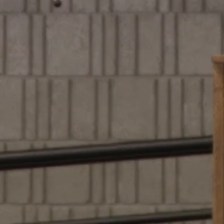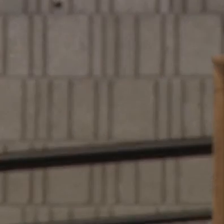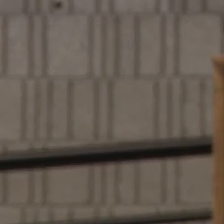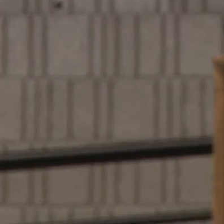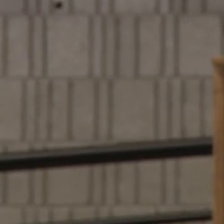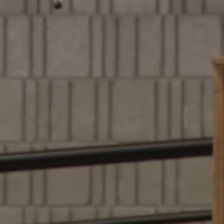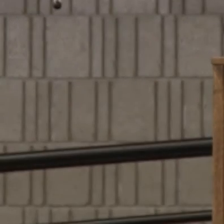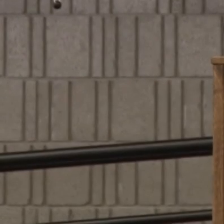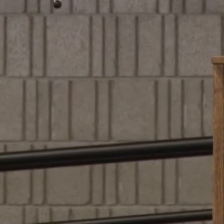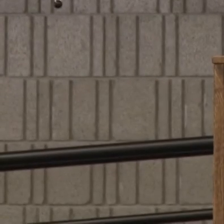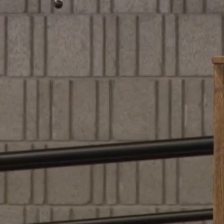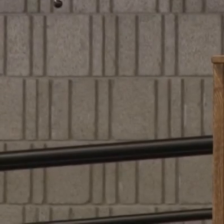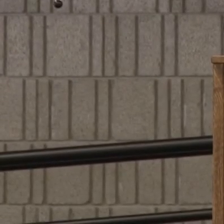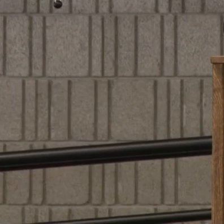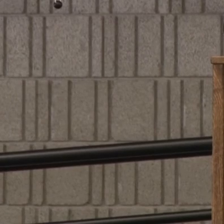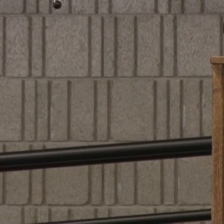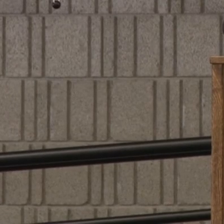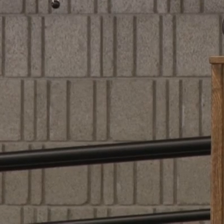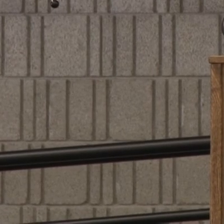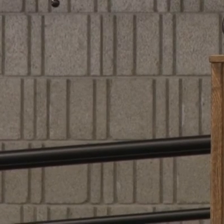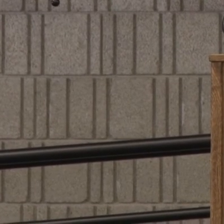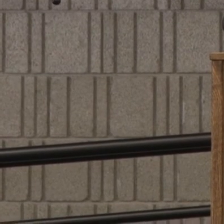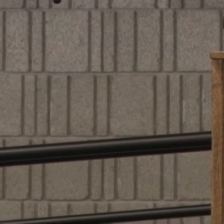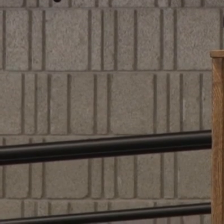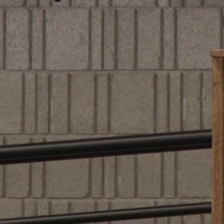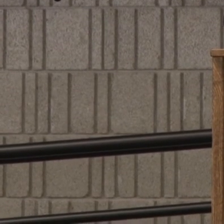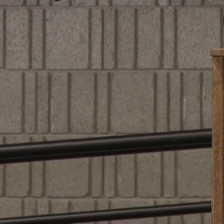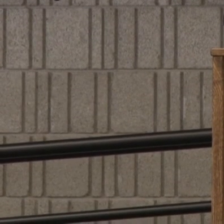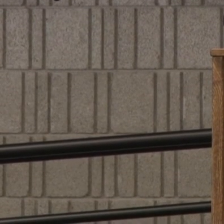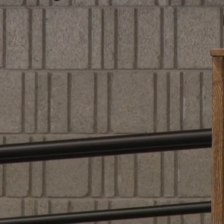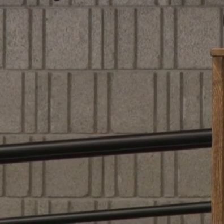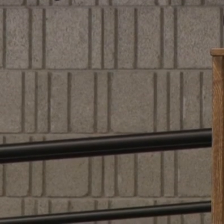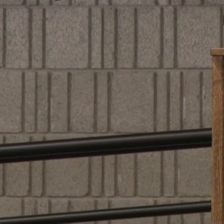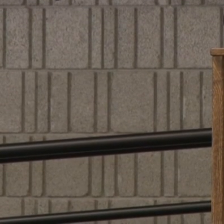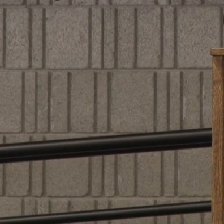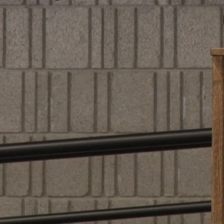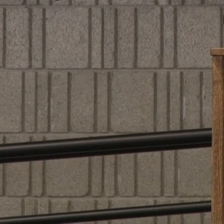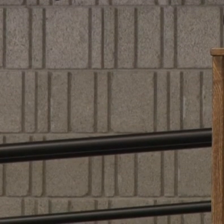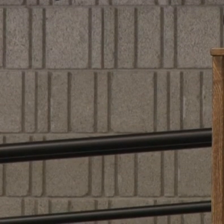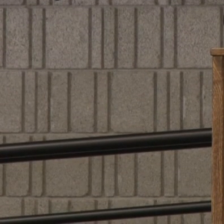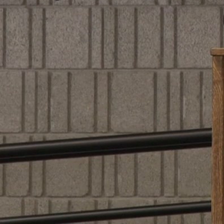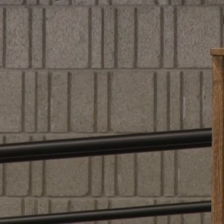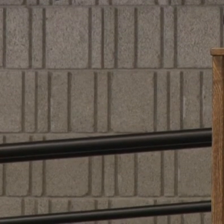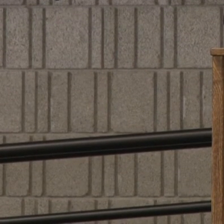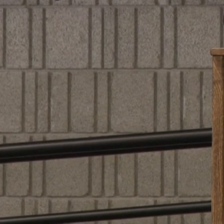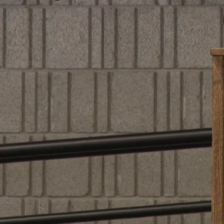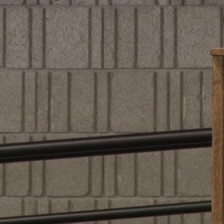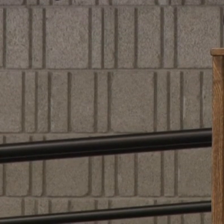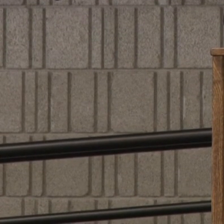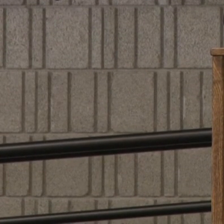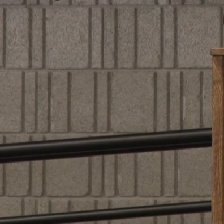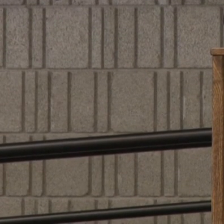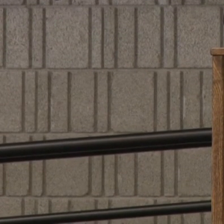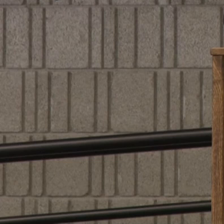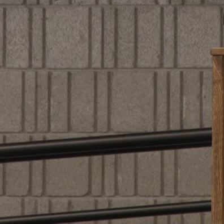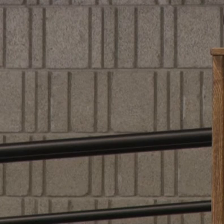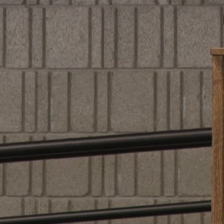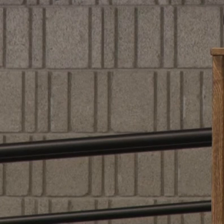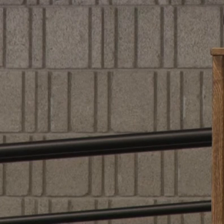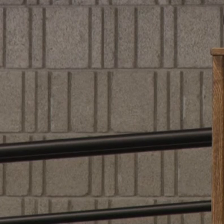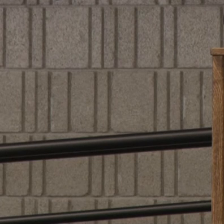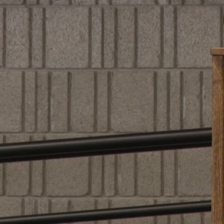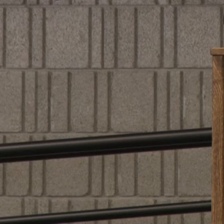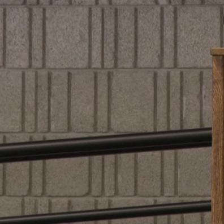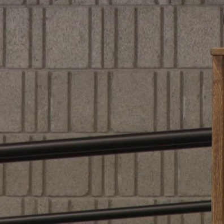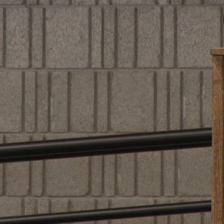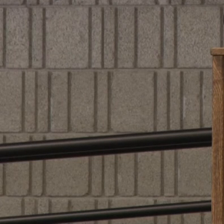What if I said our lives matter instead of saying black lives matter?